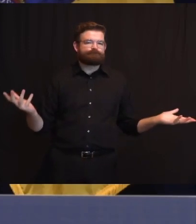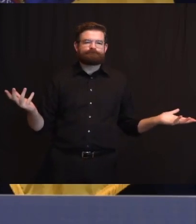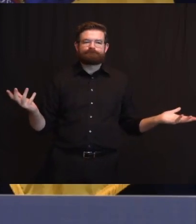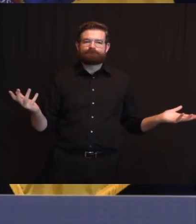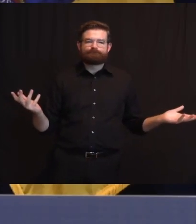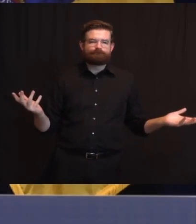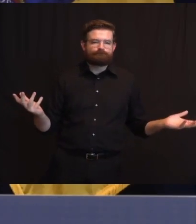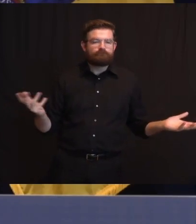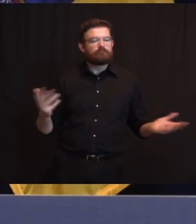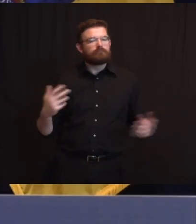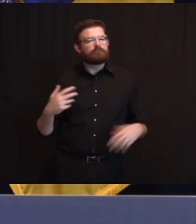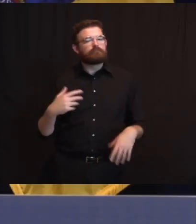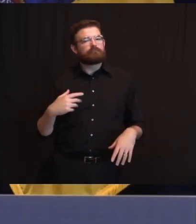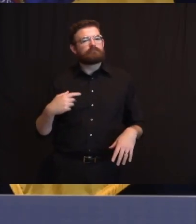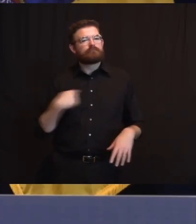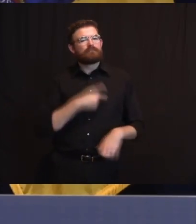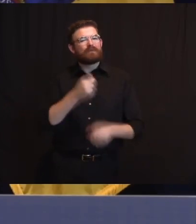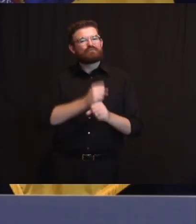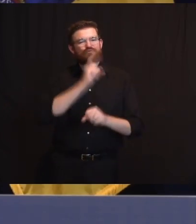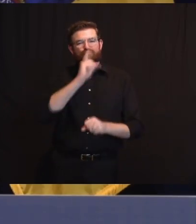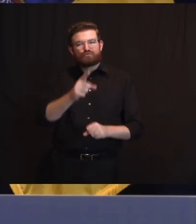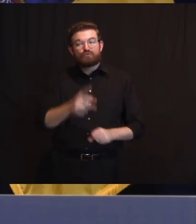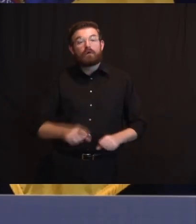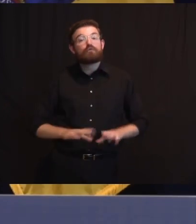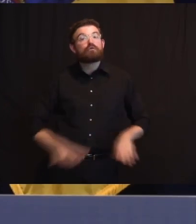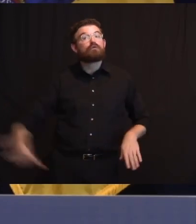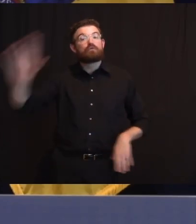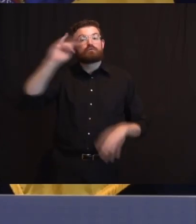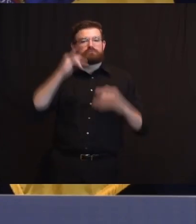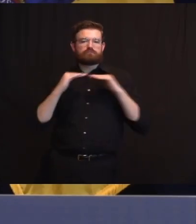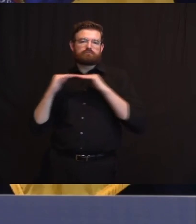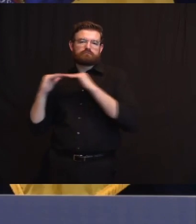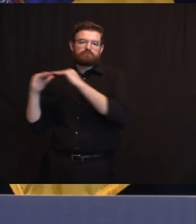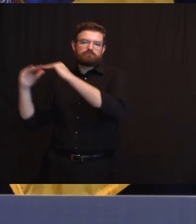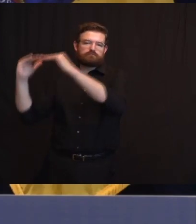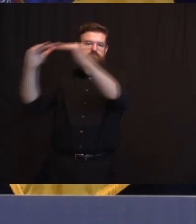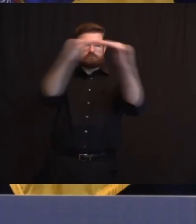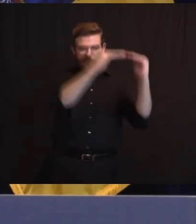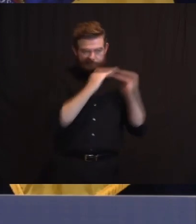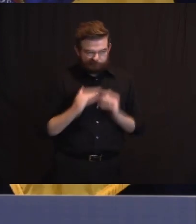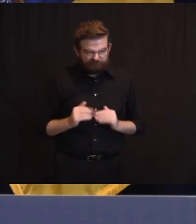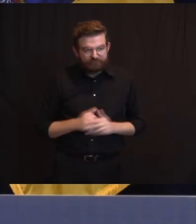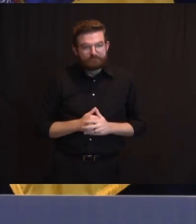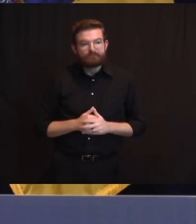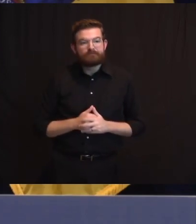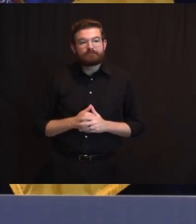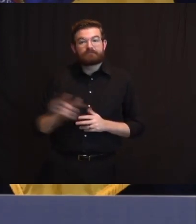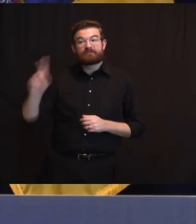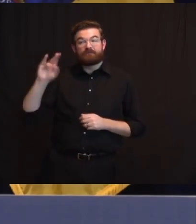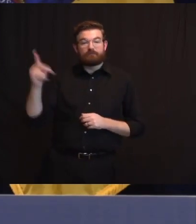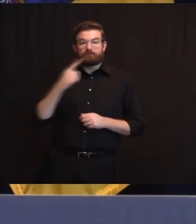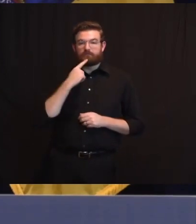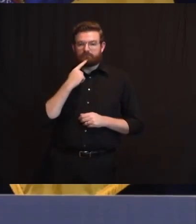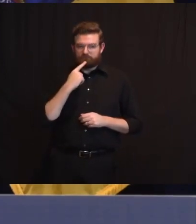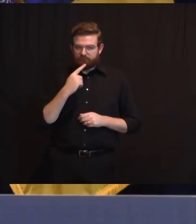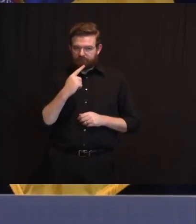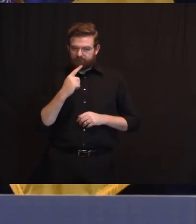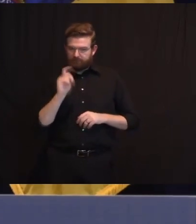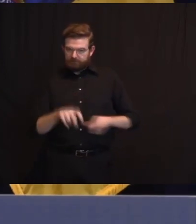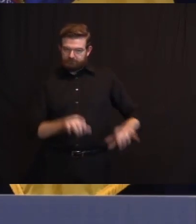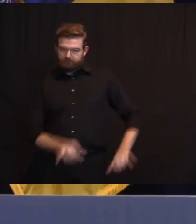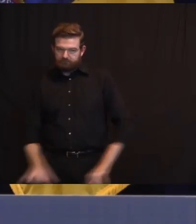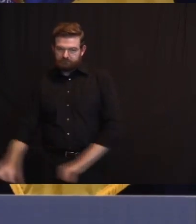available. But Kevin used the word universal, and I want to underscore that. It is universally available. It's now up to Kevin, correct me if